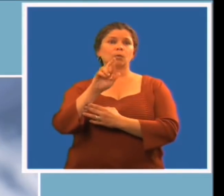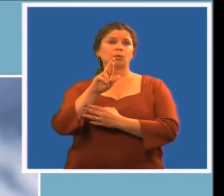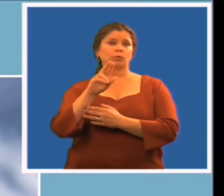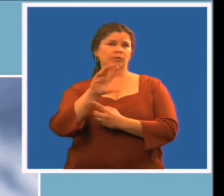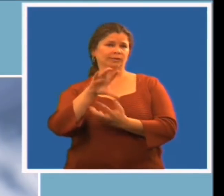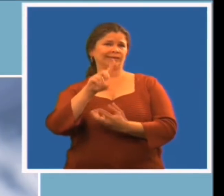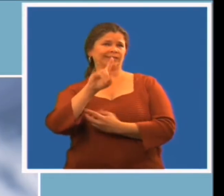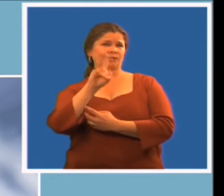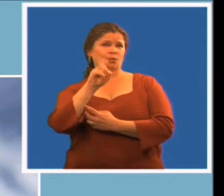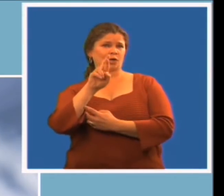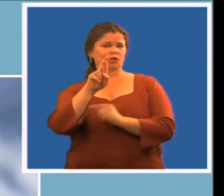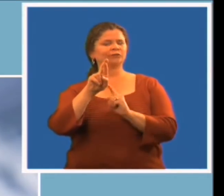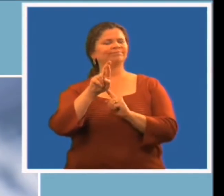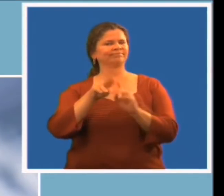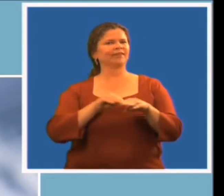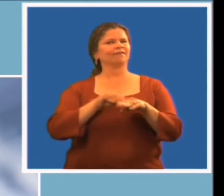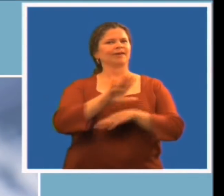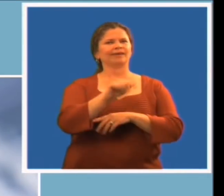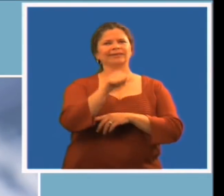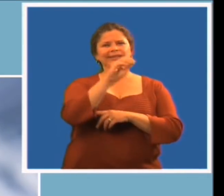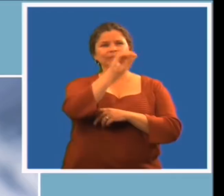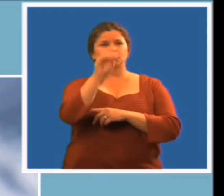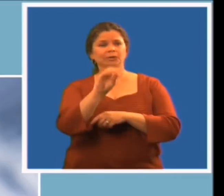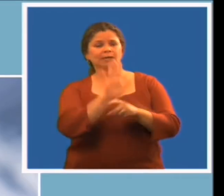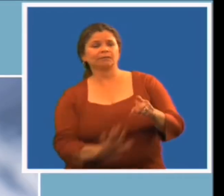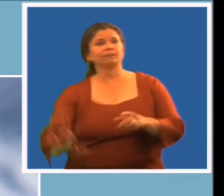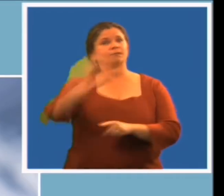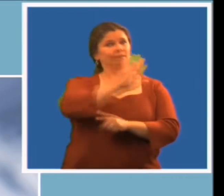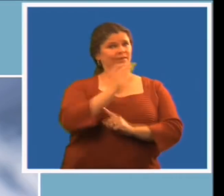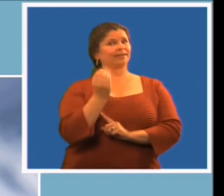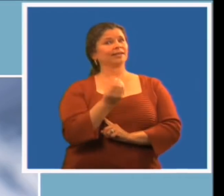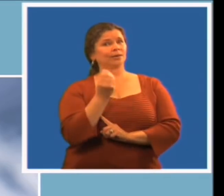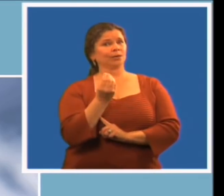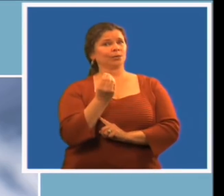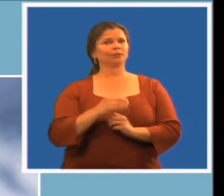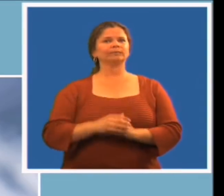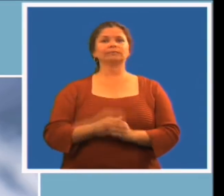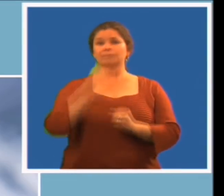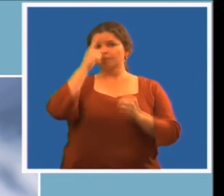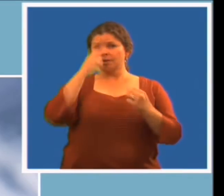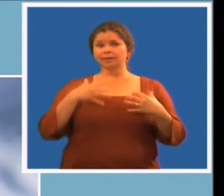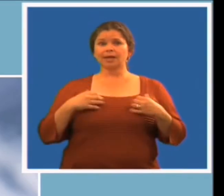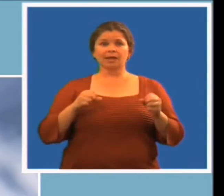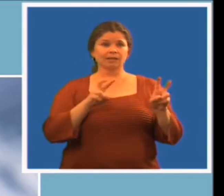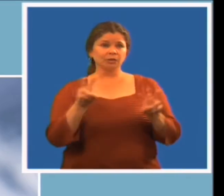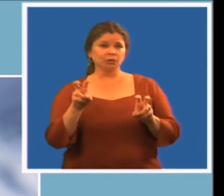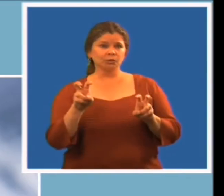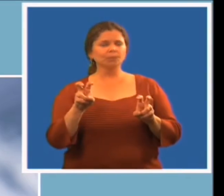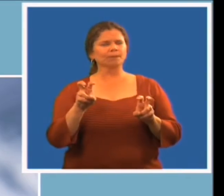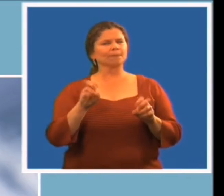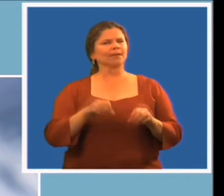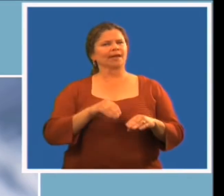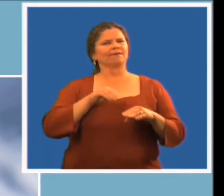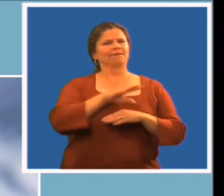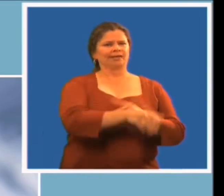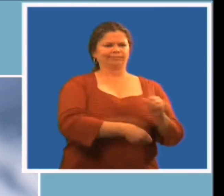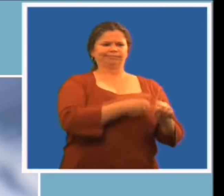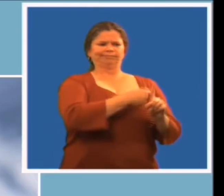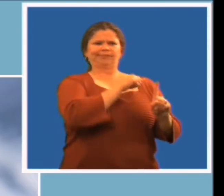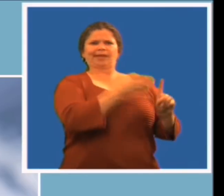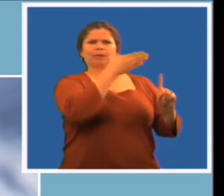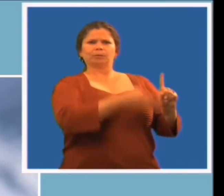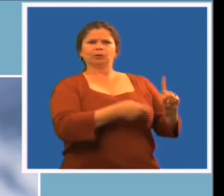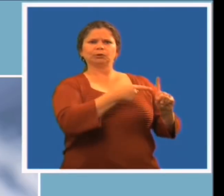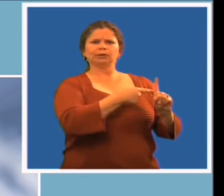Depression or bipolar disorder affects 10% of all Ontarians. Mental health issues can affect a person's